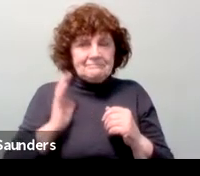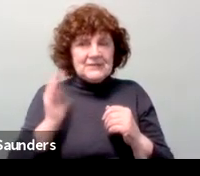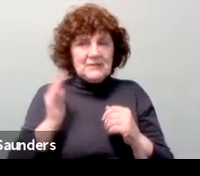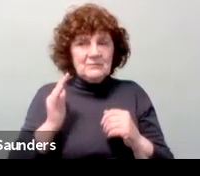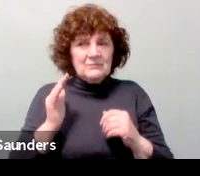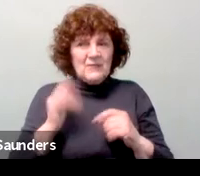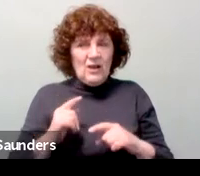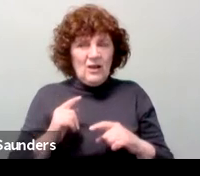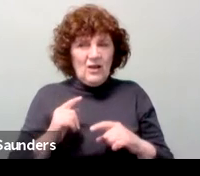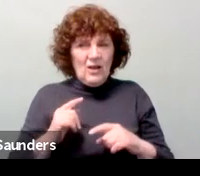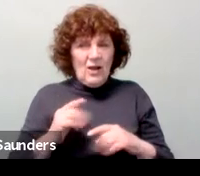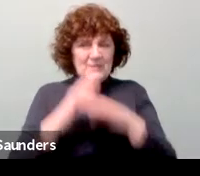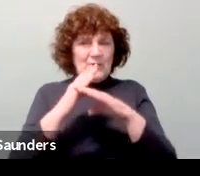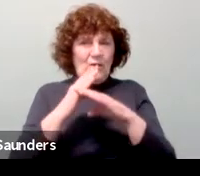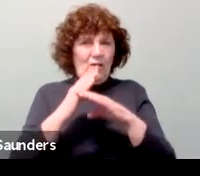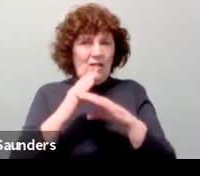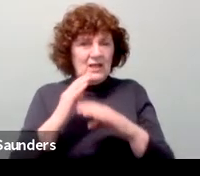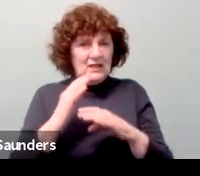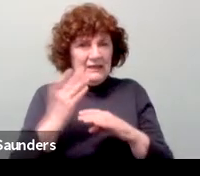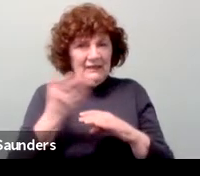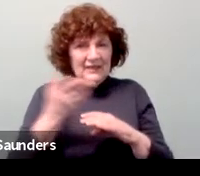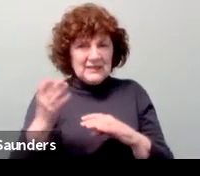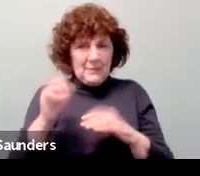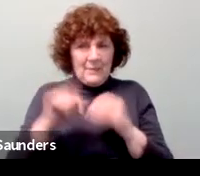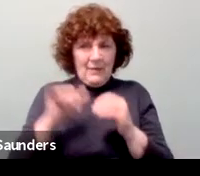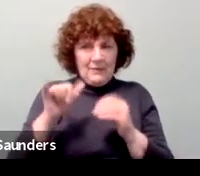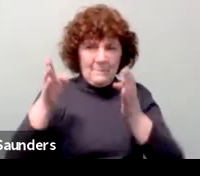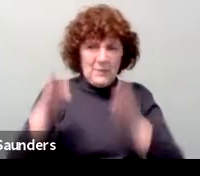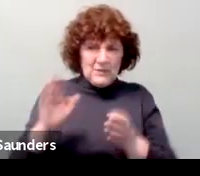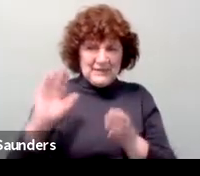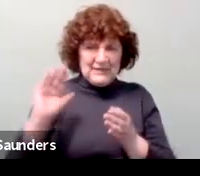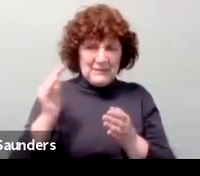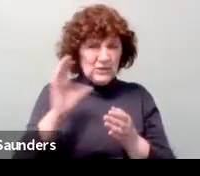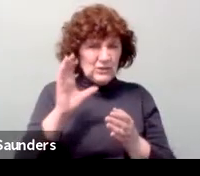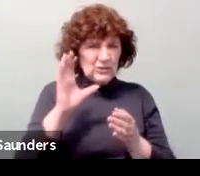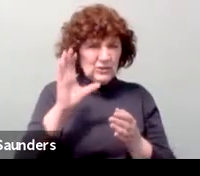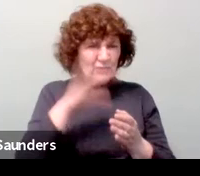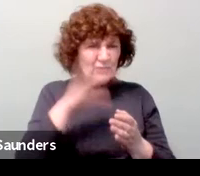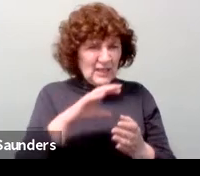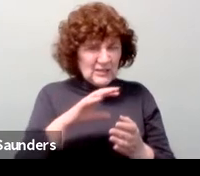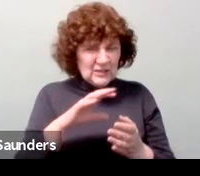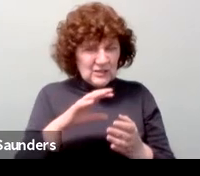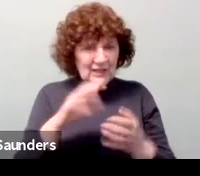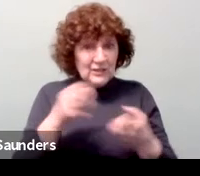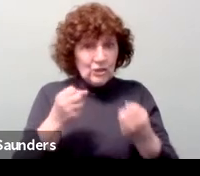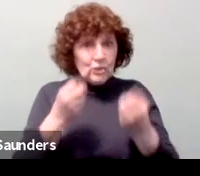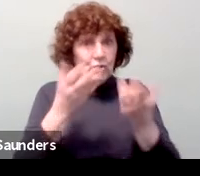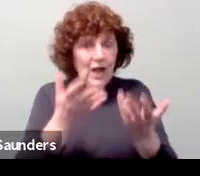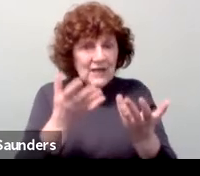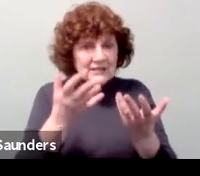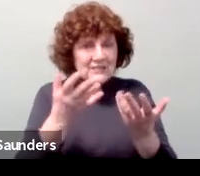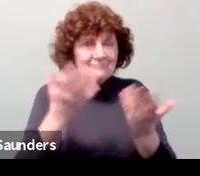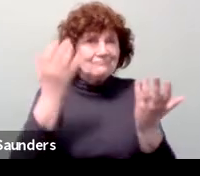those items that seemed strange and that called forth a prohibition in the abstract